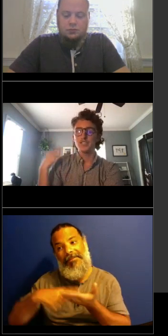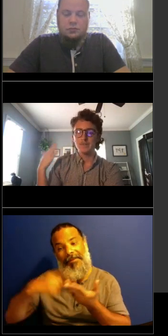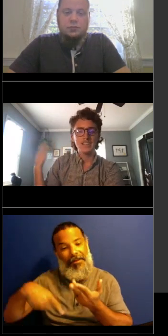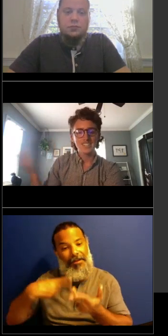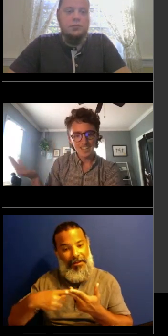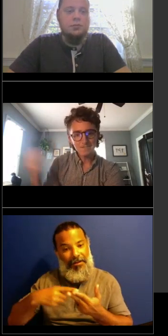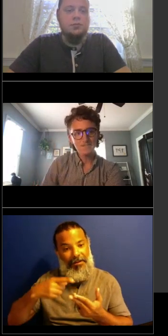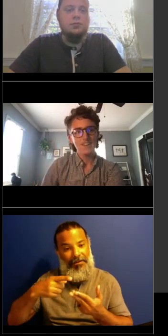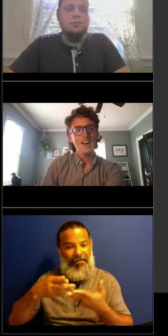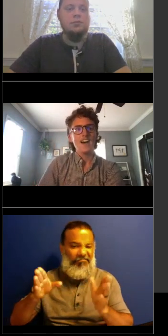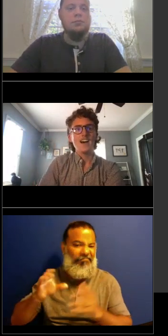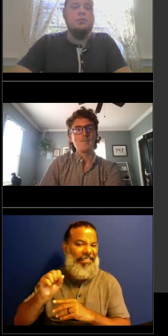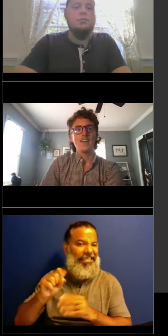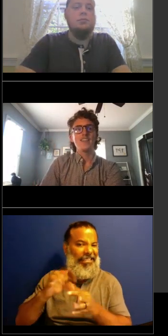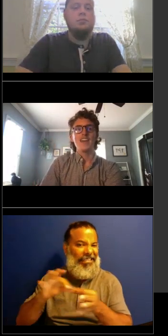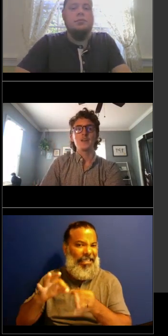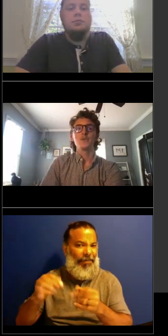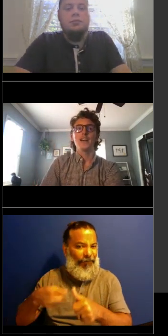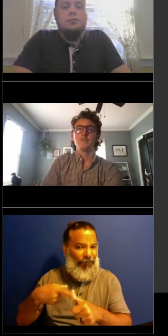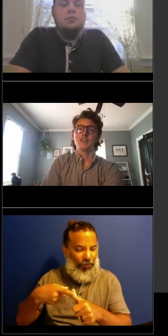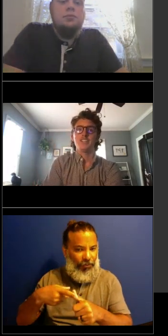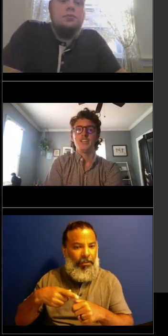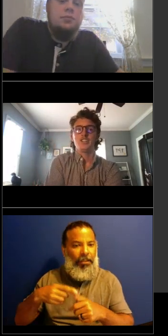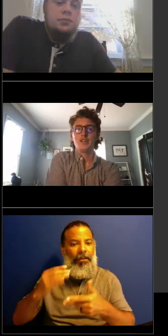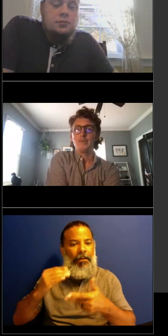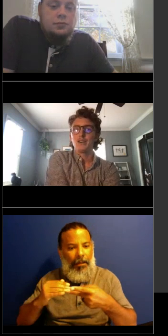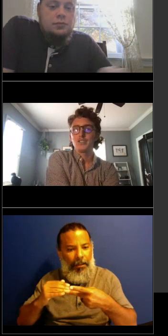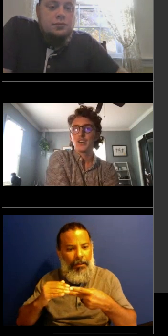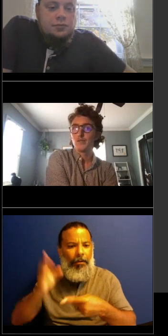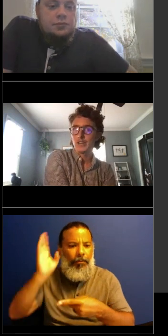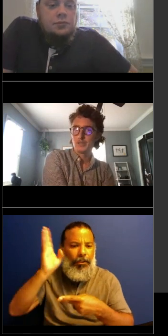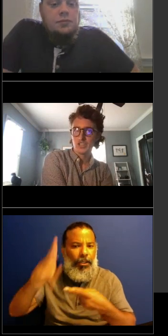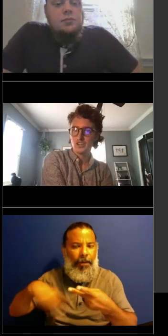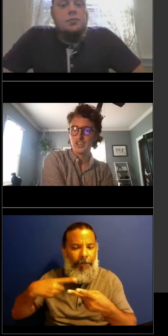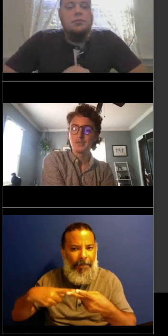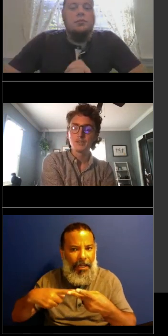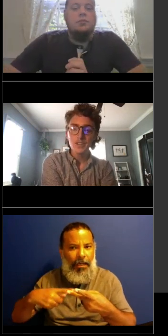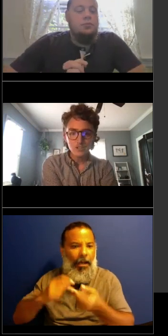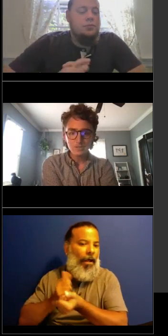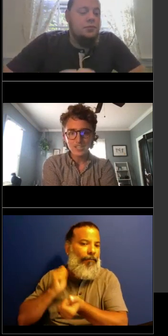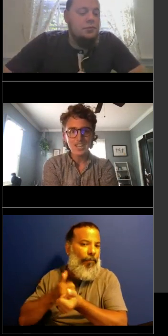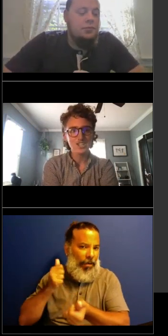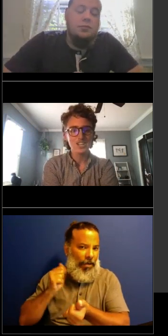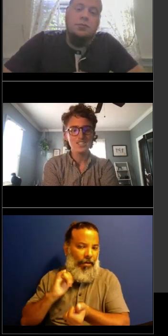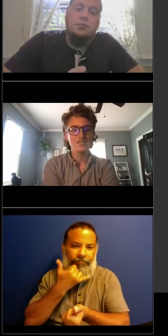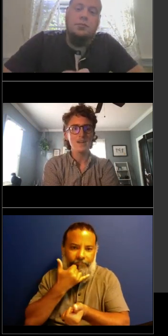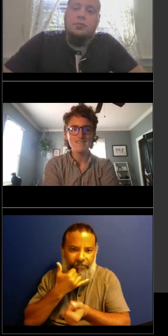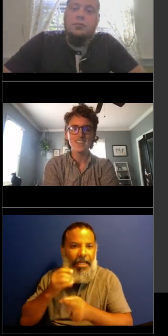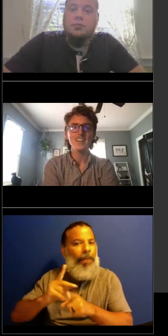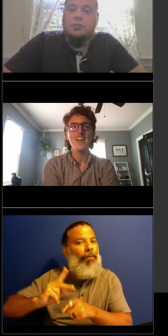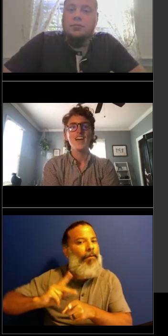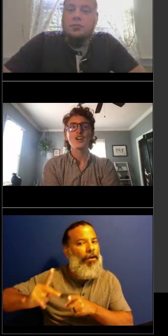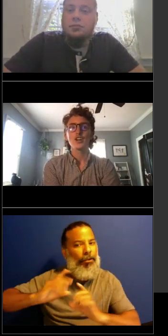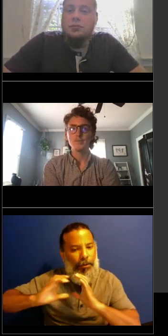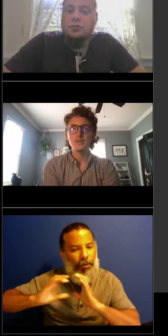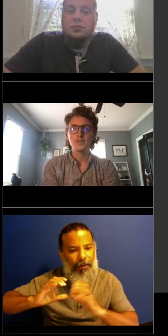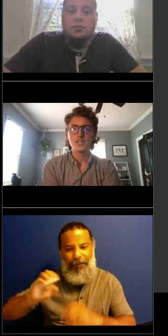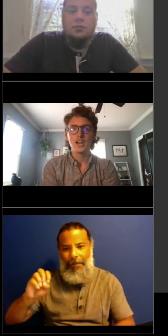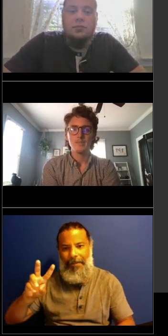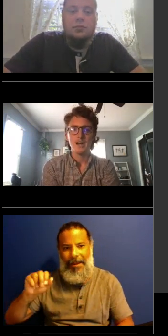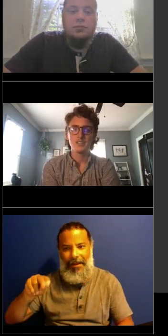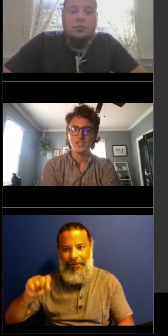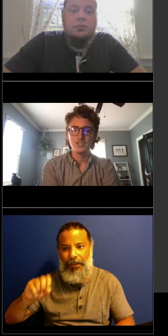about the statement itself, and then we'll have a presentation about avoiding misgendering in professional communications from Evan.